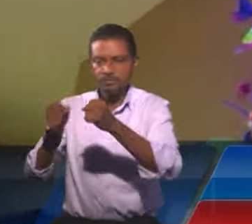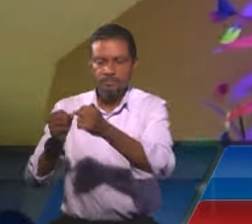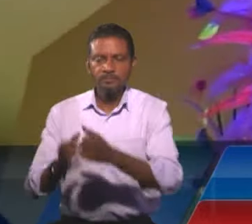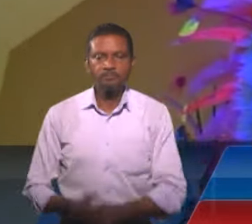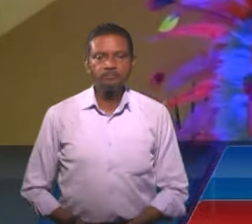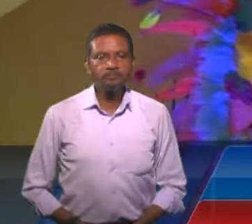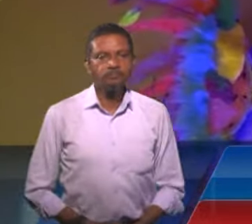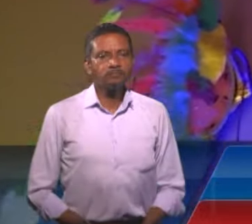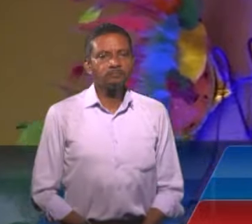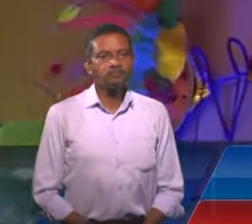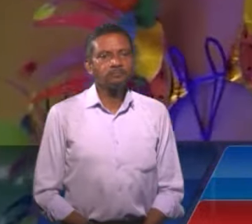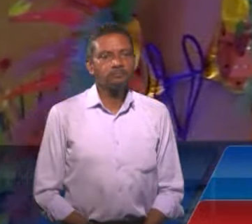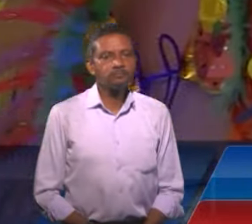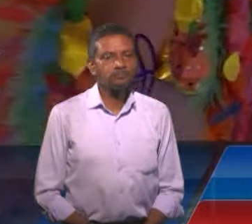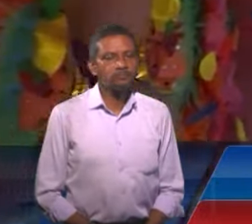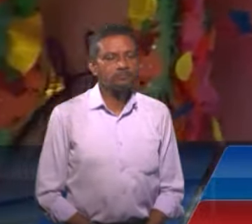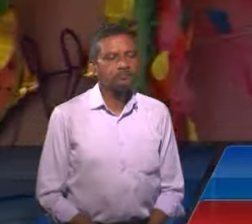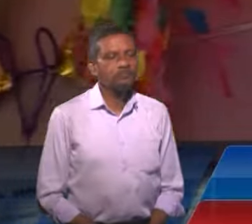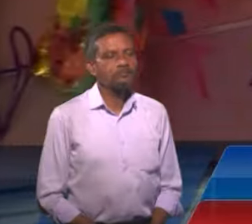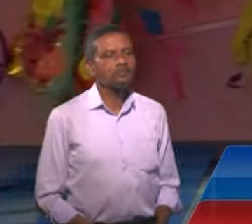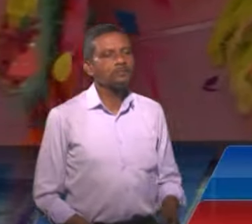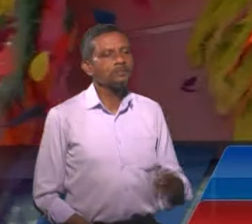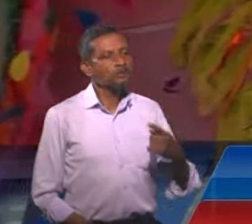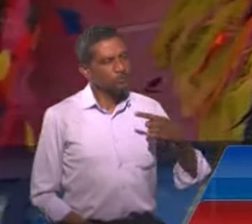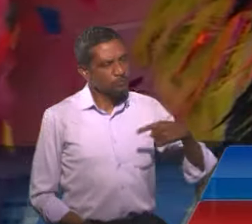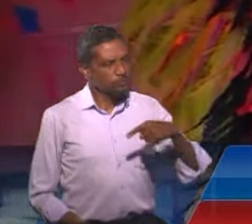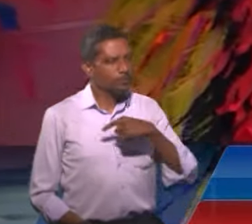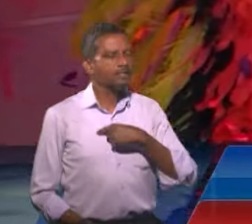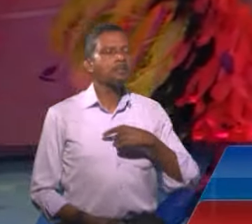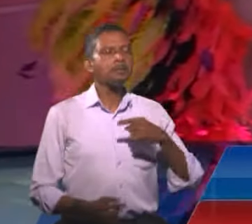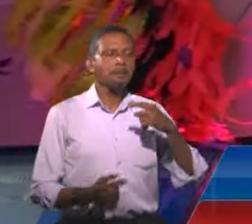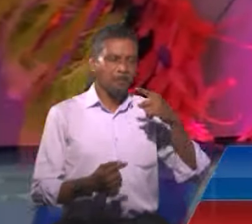Mr. Cox said they believe this new addition to Tobago's creative